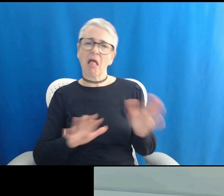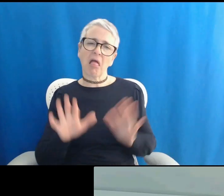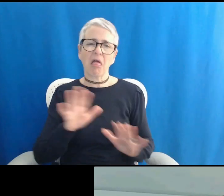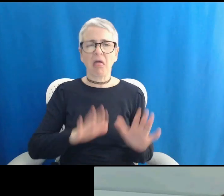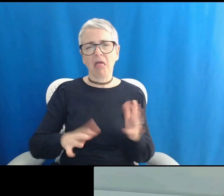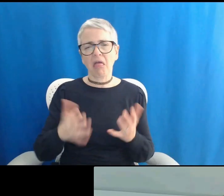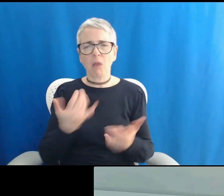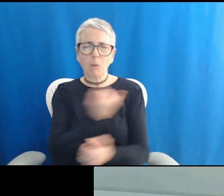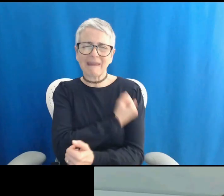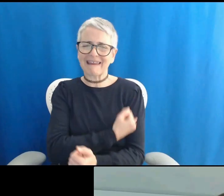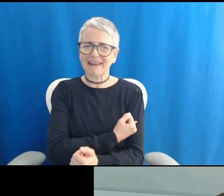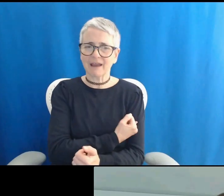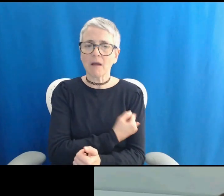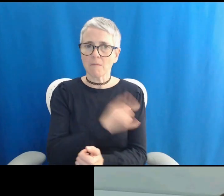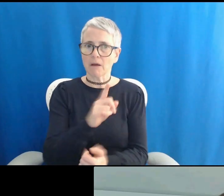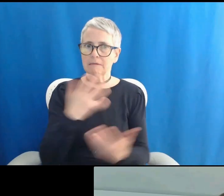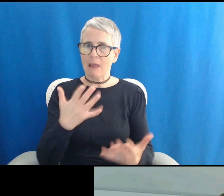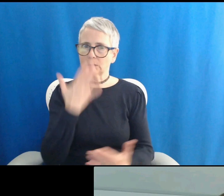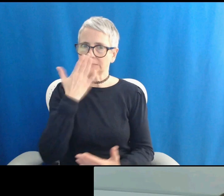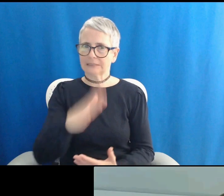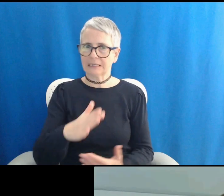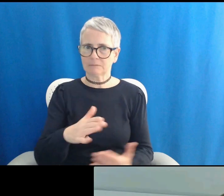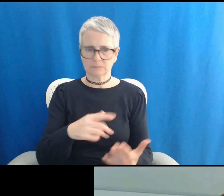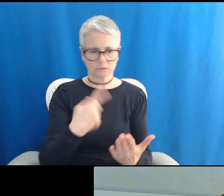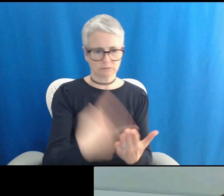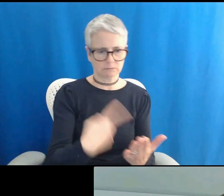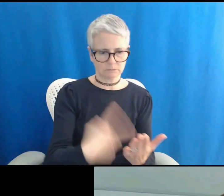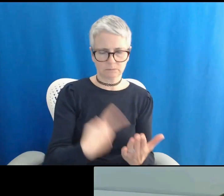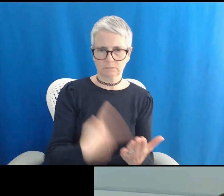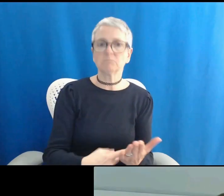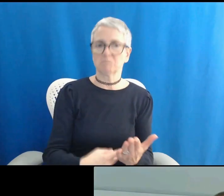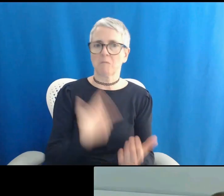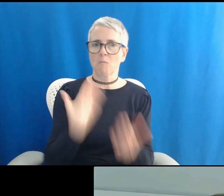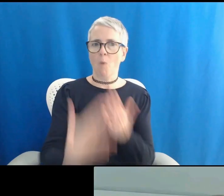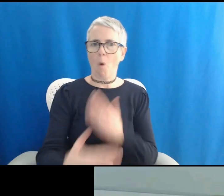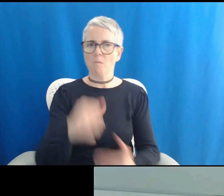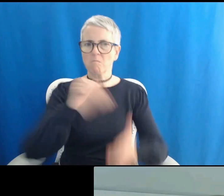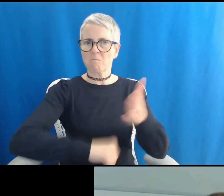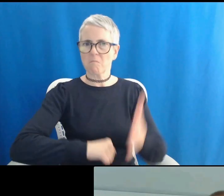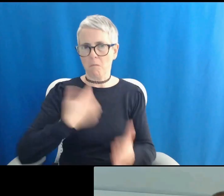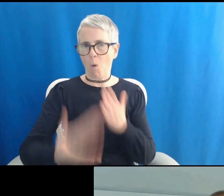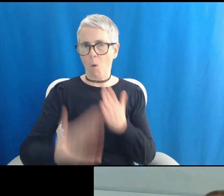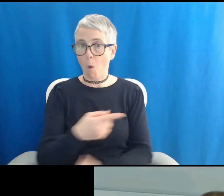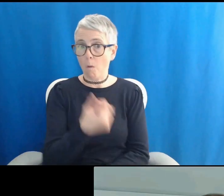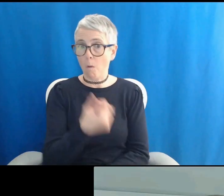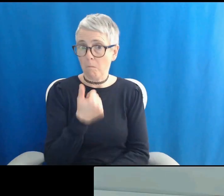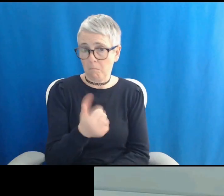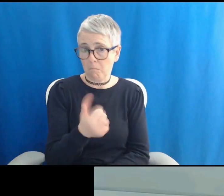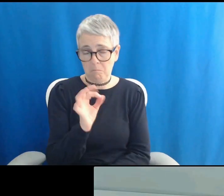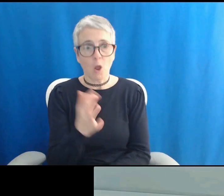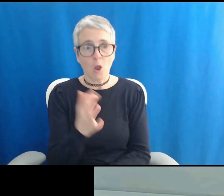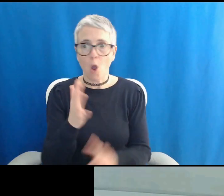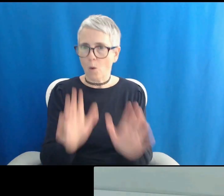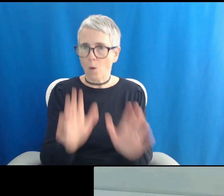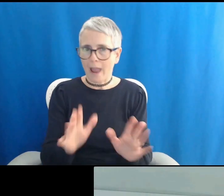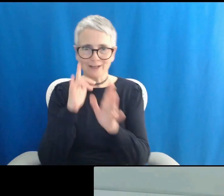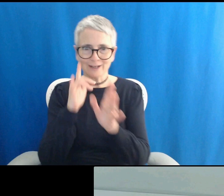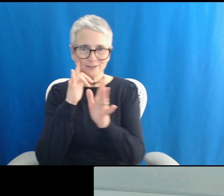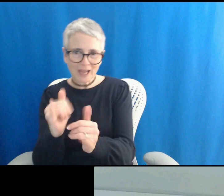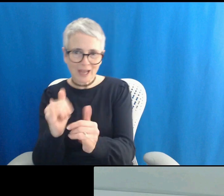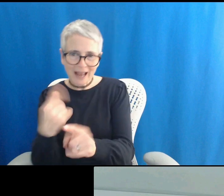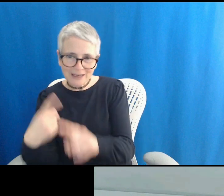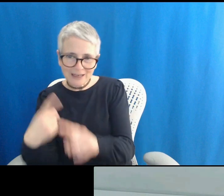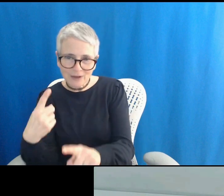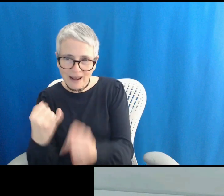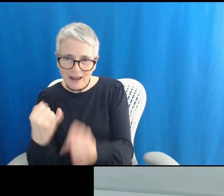it's actually got some teeth behind it, so that's fantastic. Right, I'm just going to have a quick check through, but while